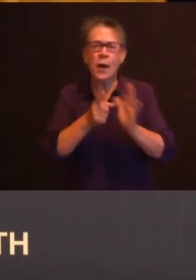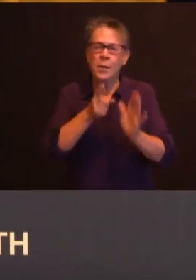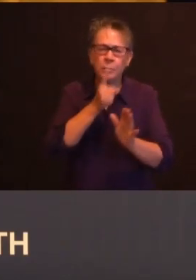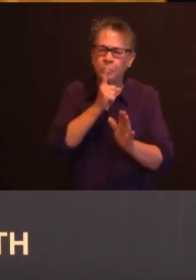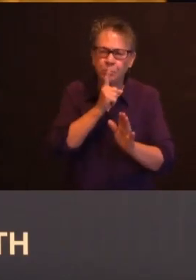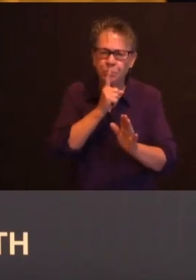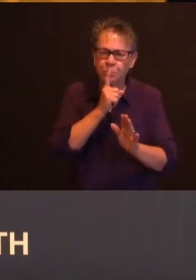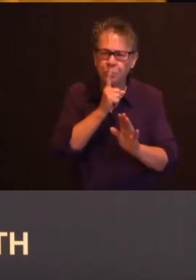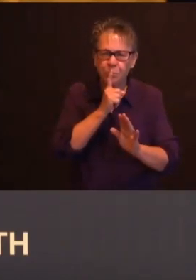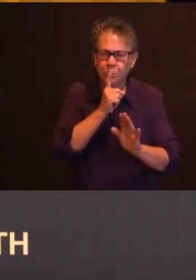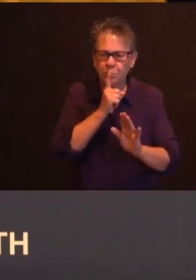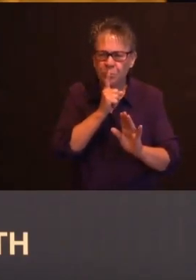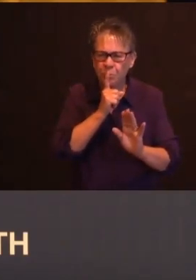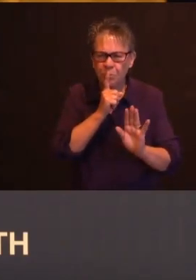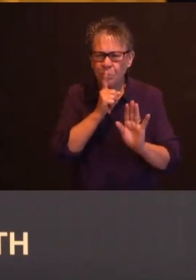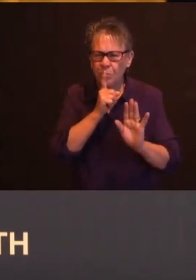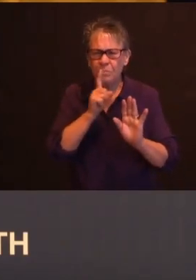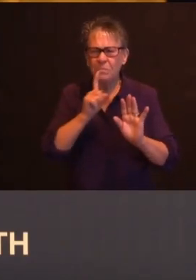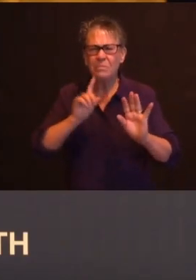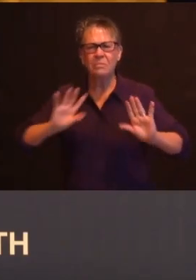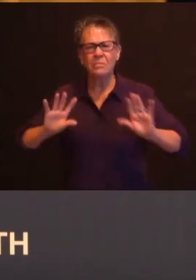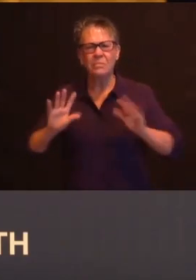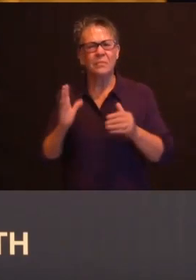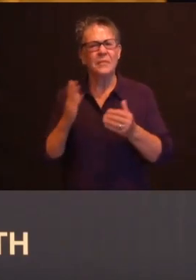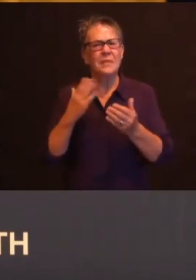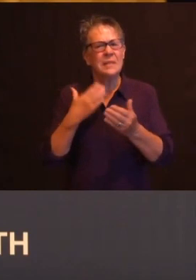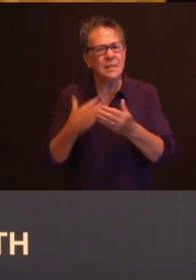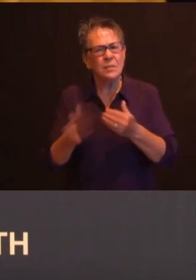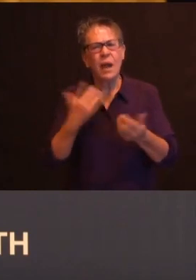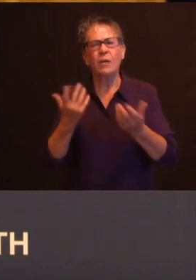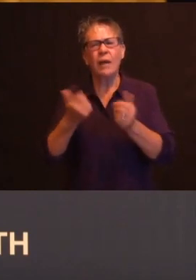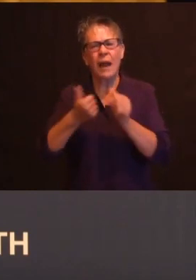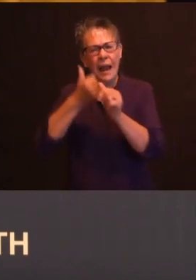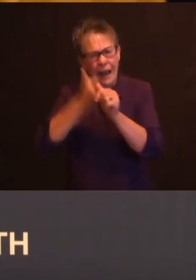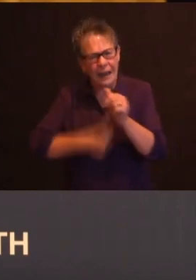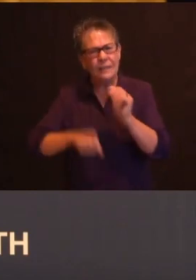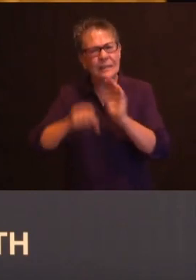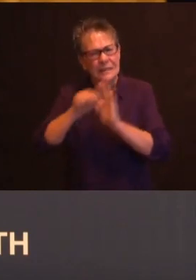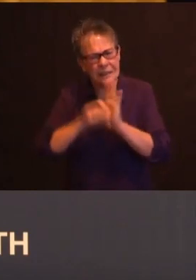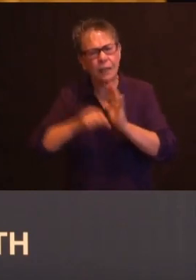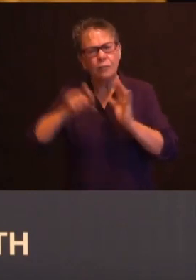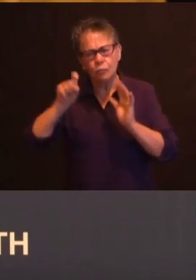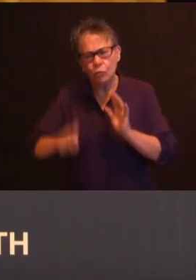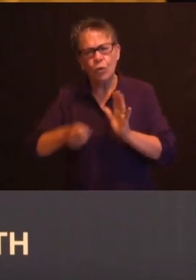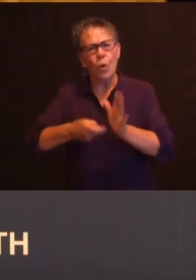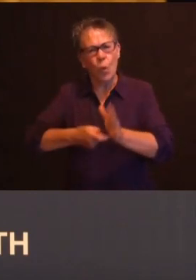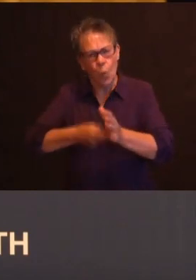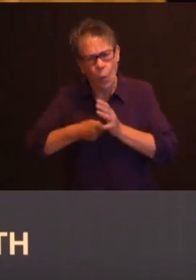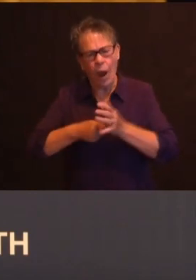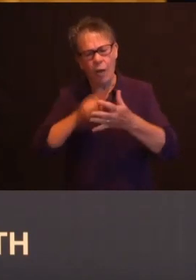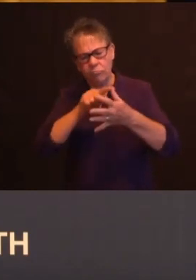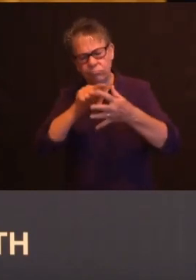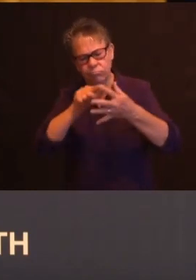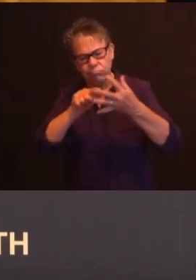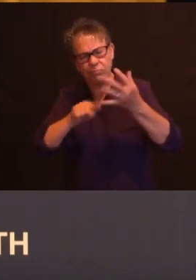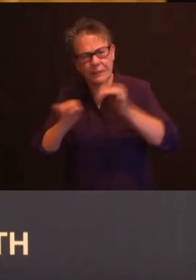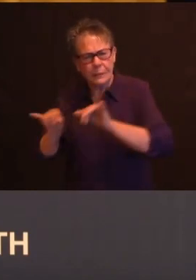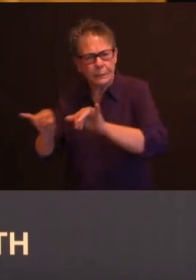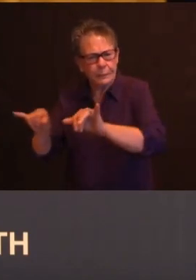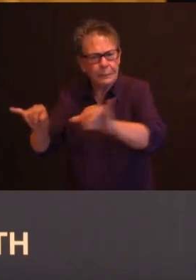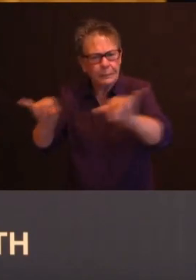are in the nation, we expect the following parameters to be adhered to. Your first question was, are the numbers distorted